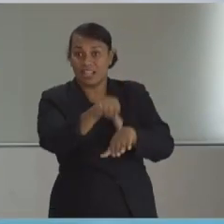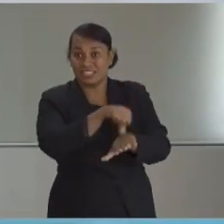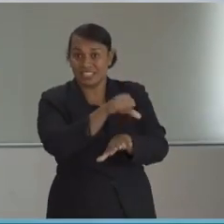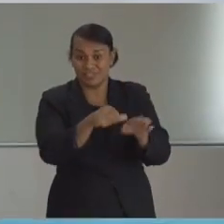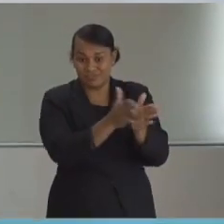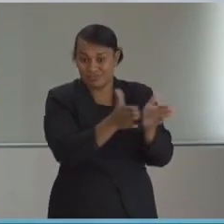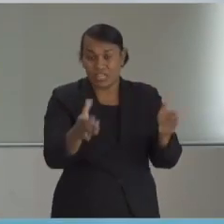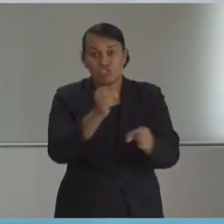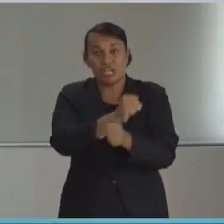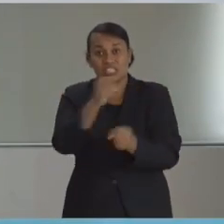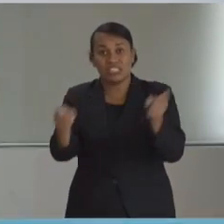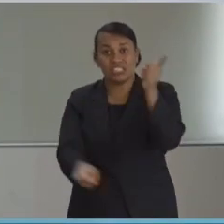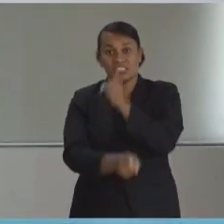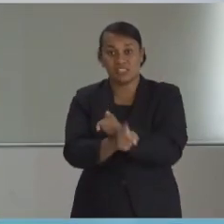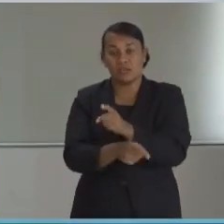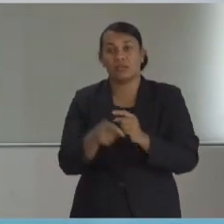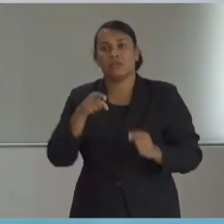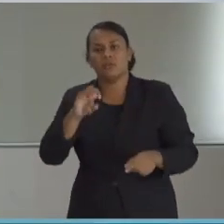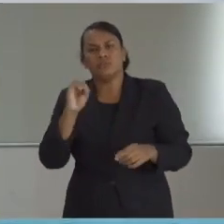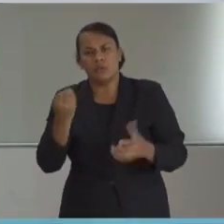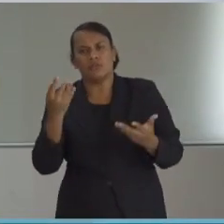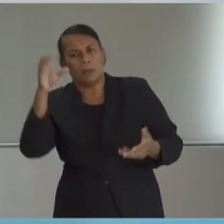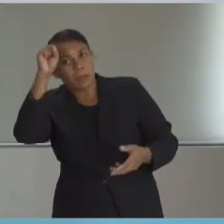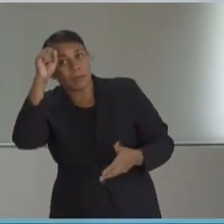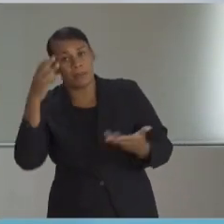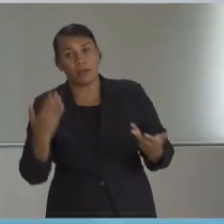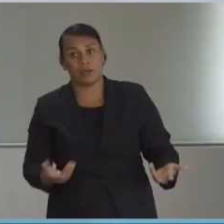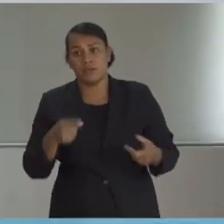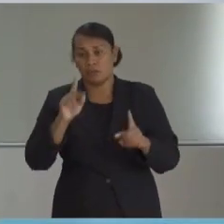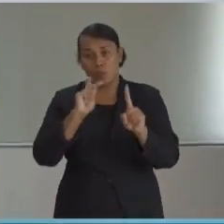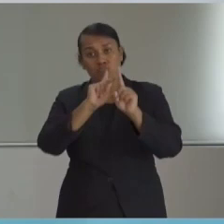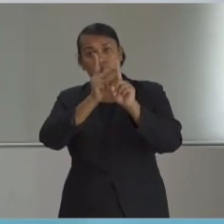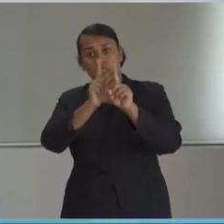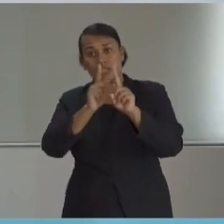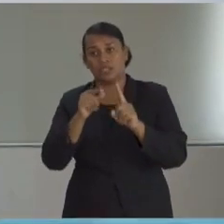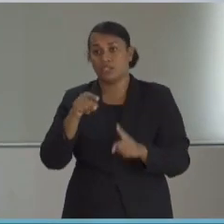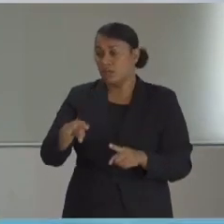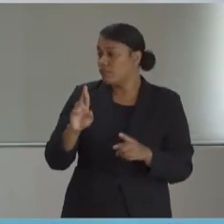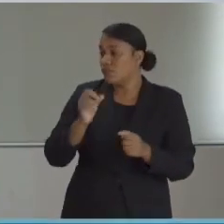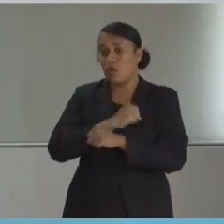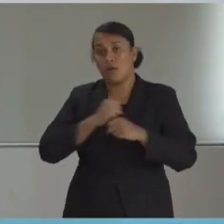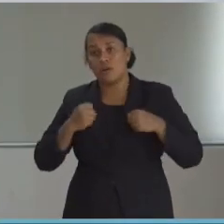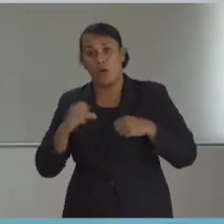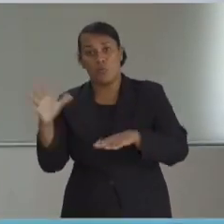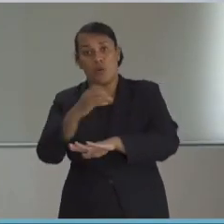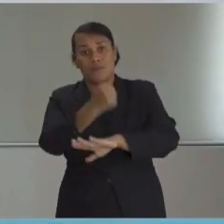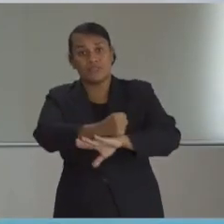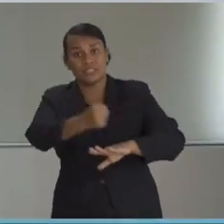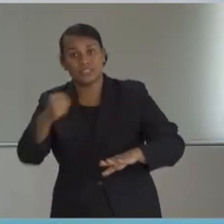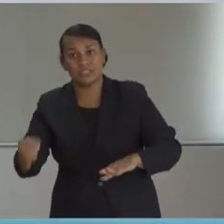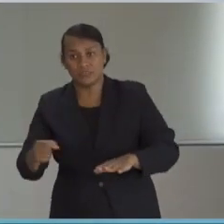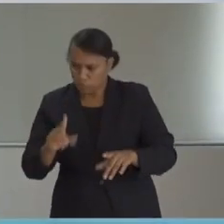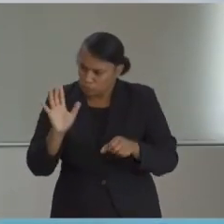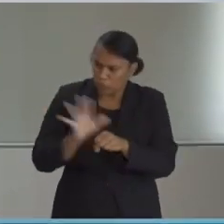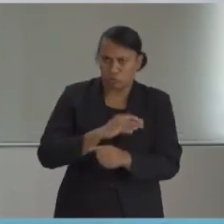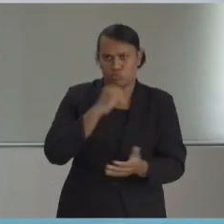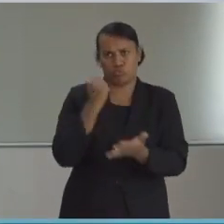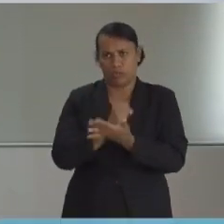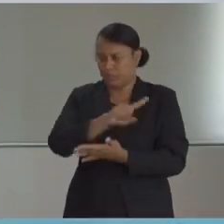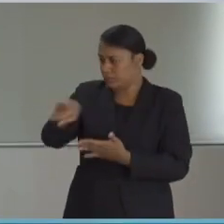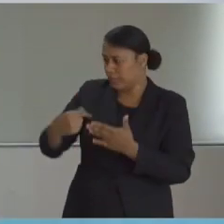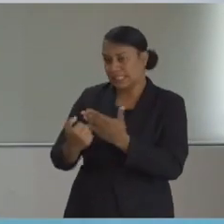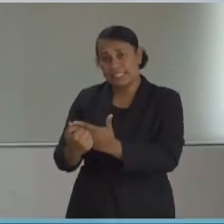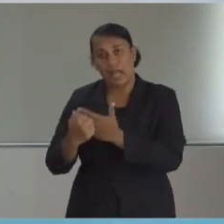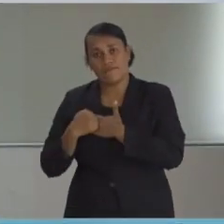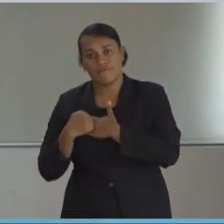Again, the priority for our government is to ensure the safety,